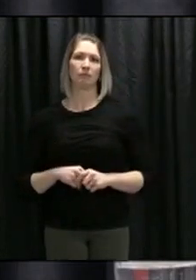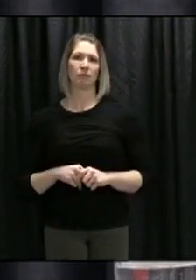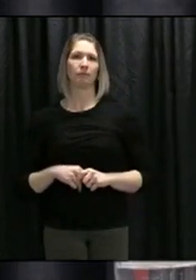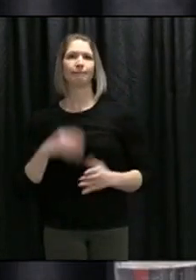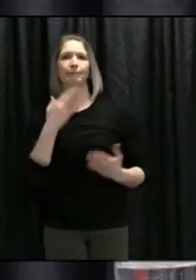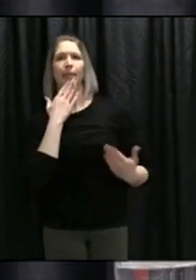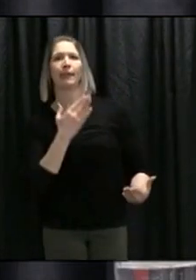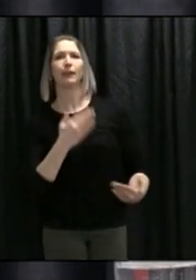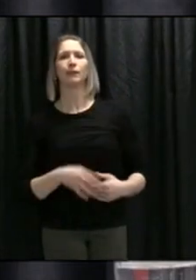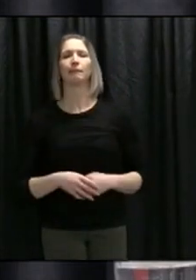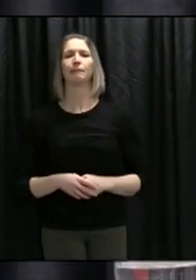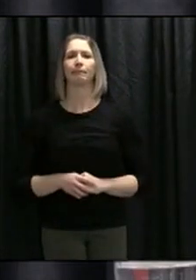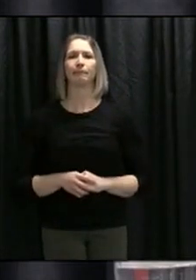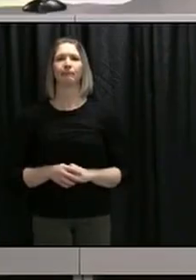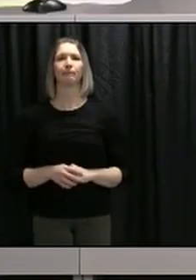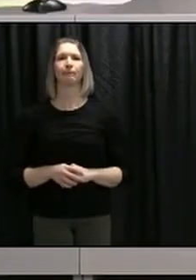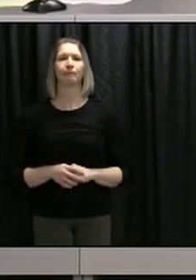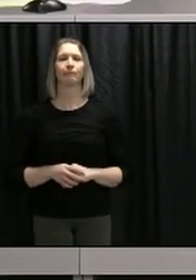Thank you.